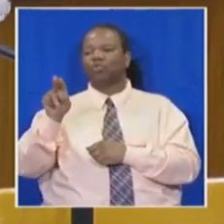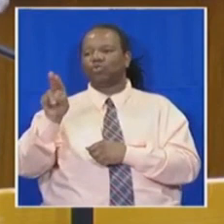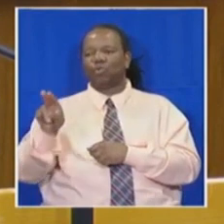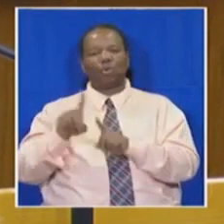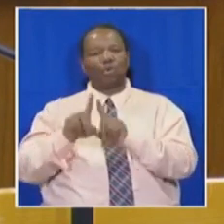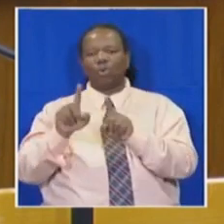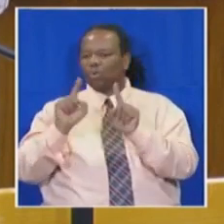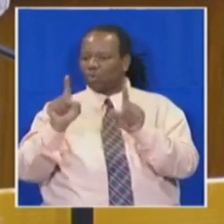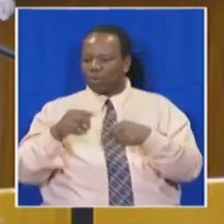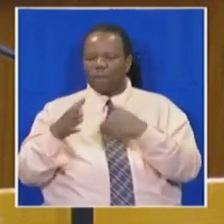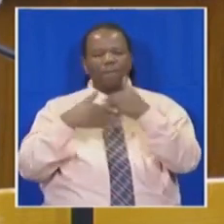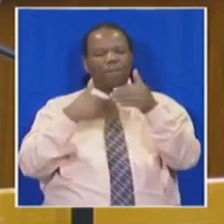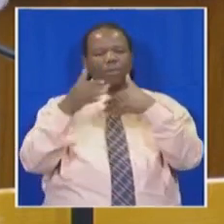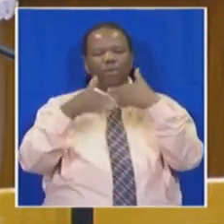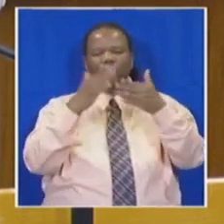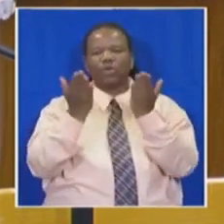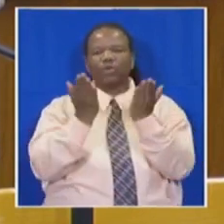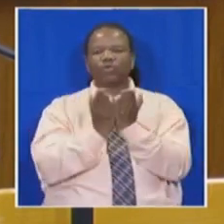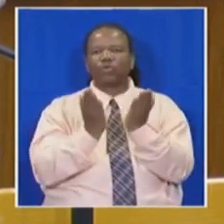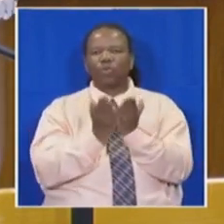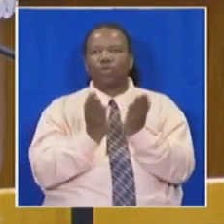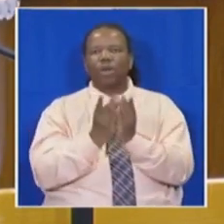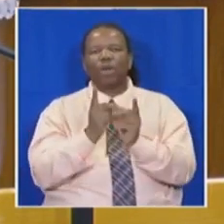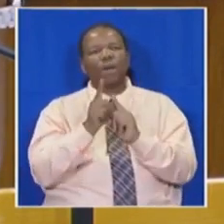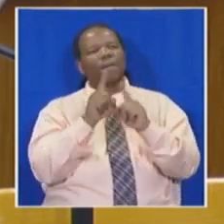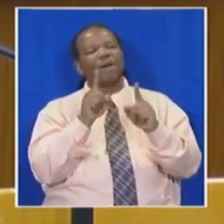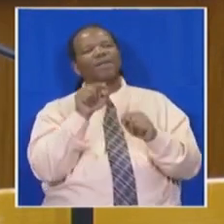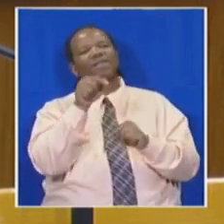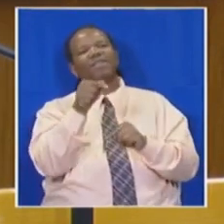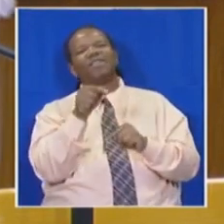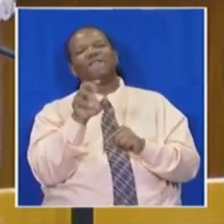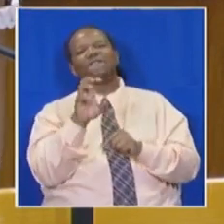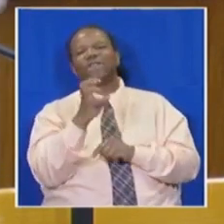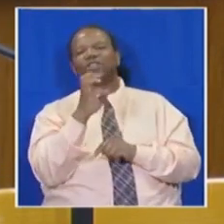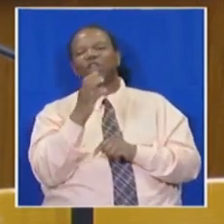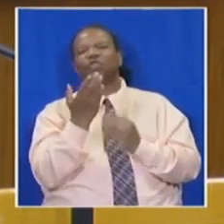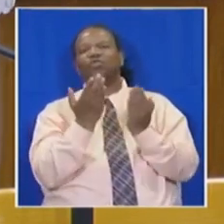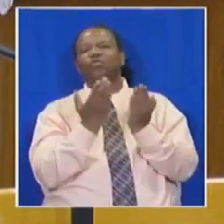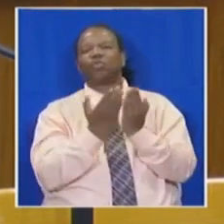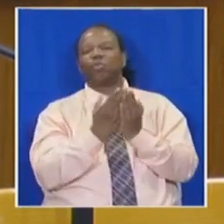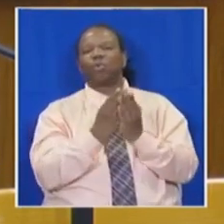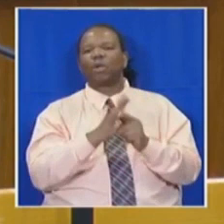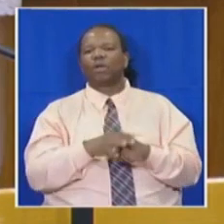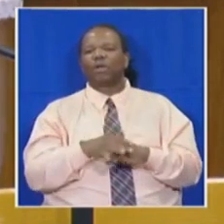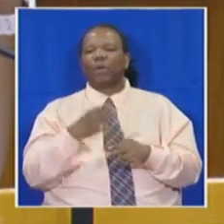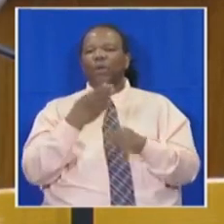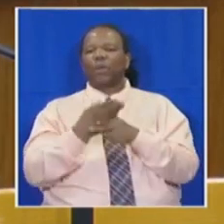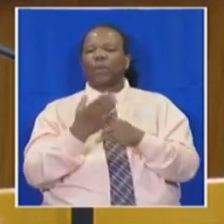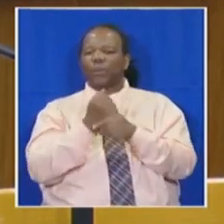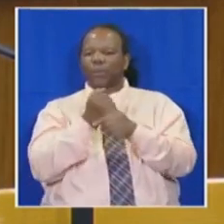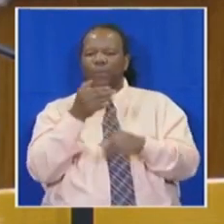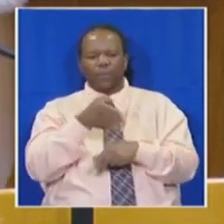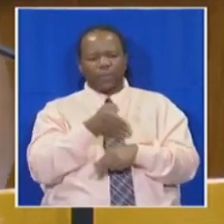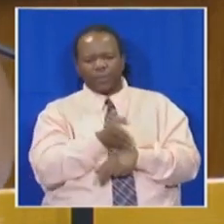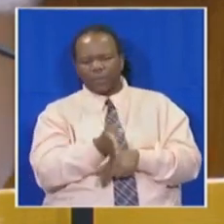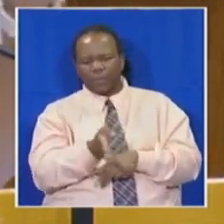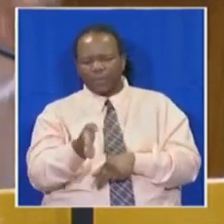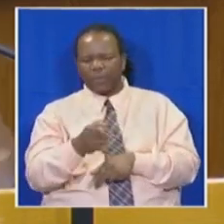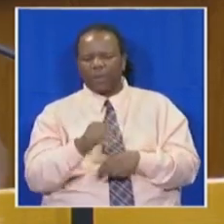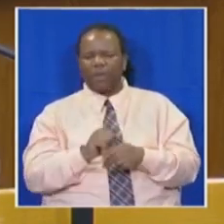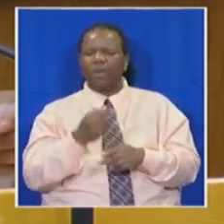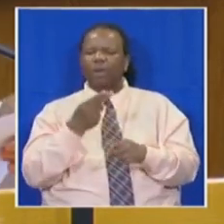infrastructure, like in Smithfield Primary School in the Free State, where sewage is seeping daily within the